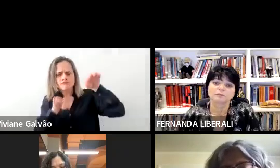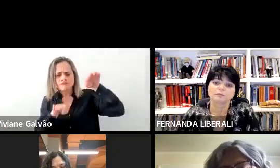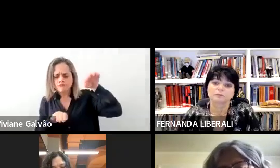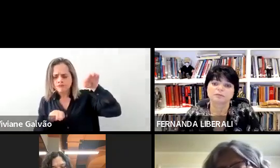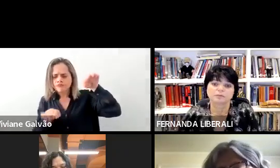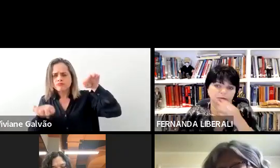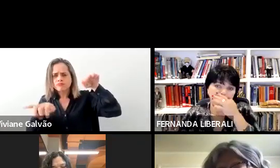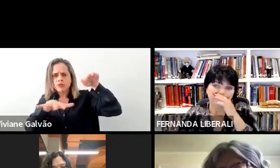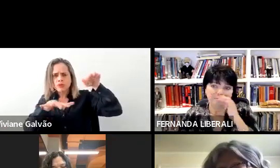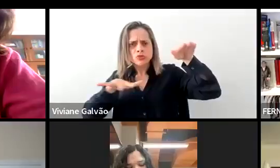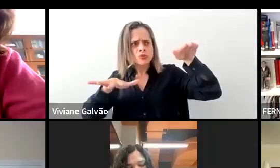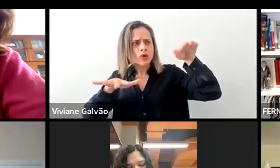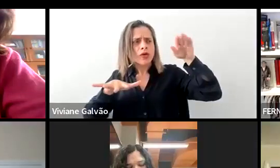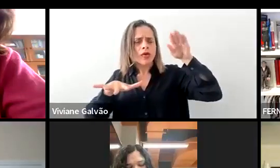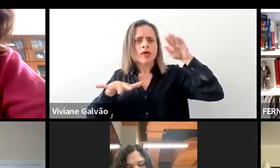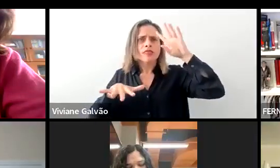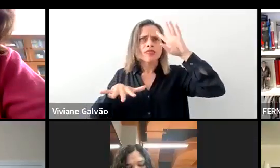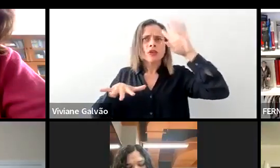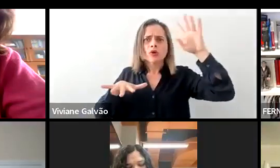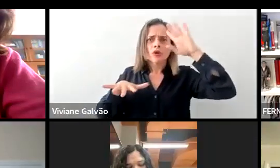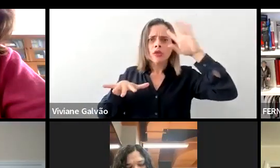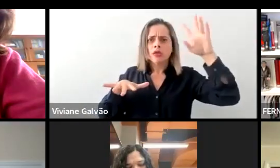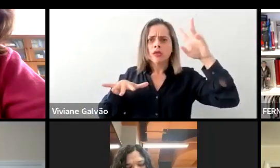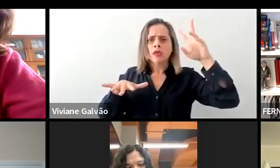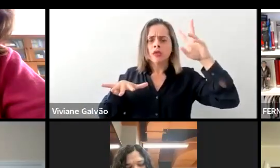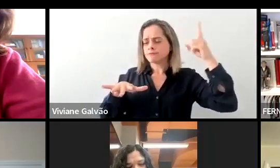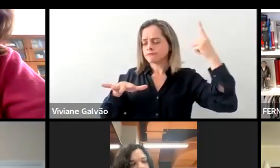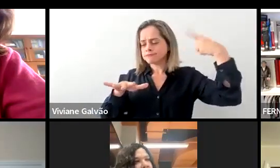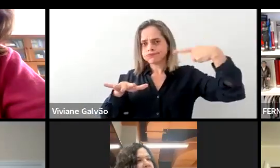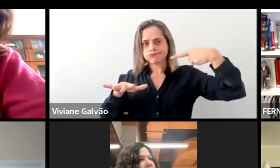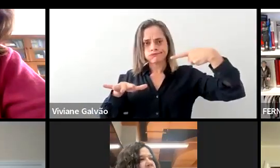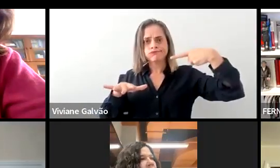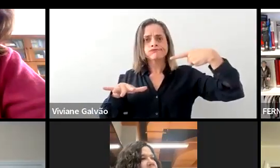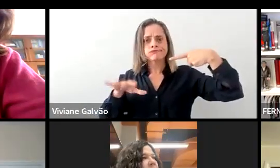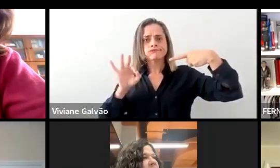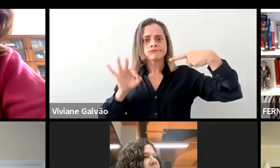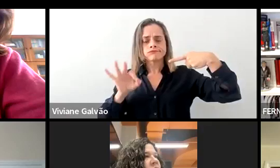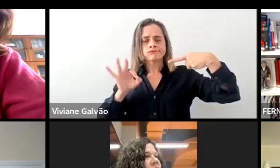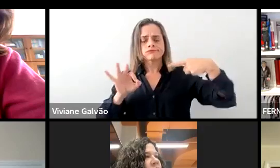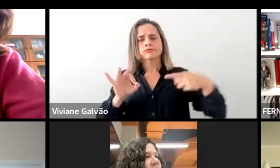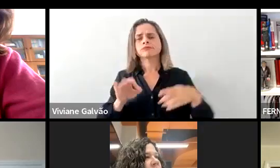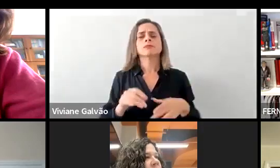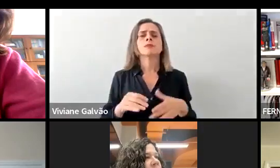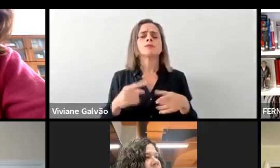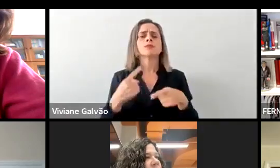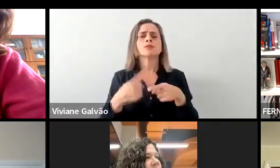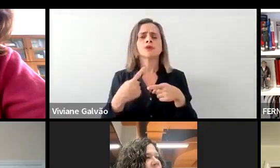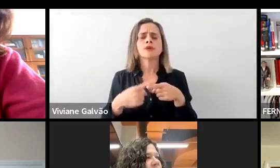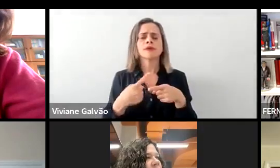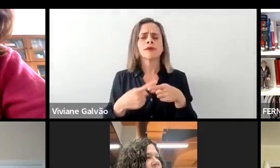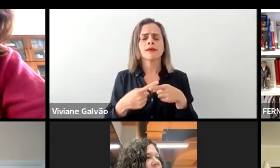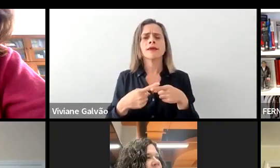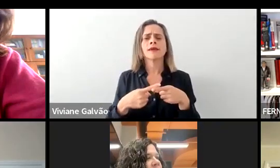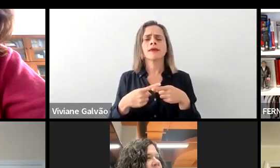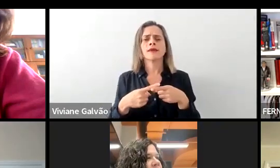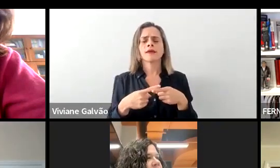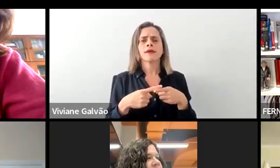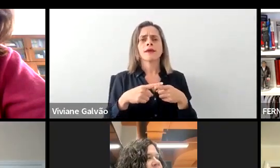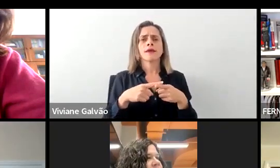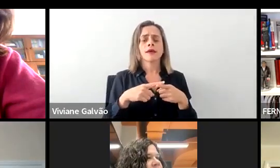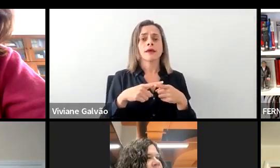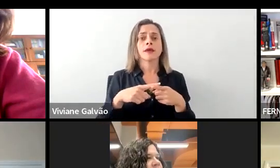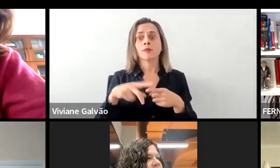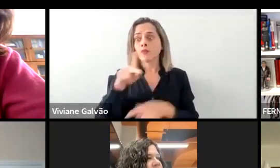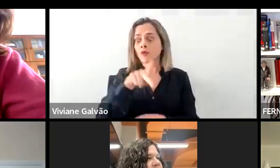information with the teachers from Brazil. It was imposed curriculum,